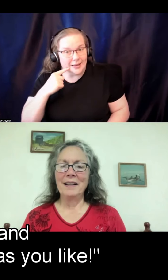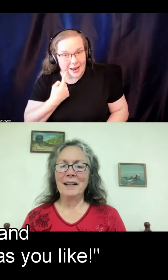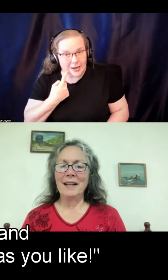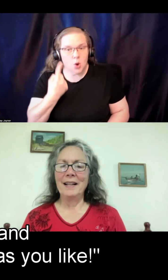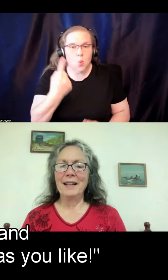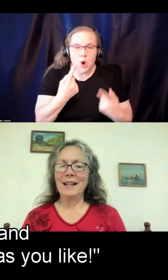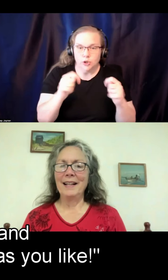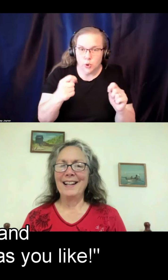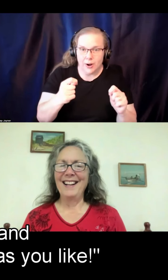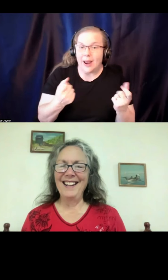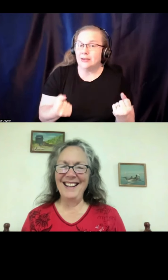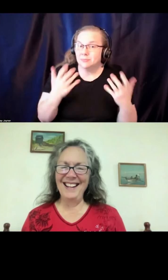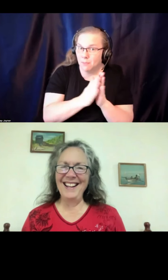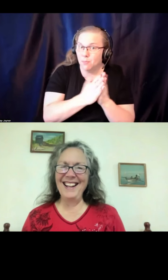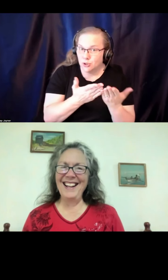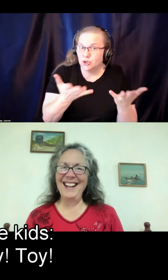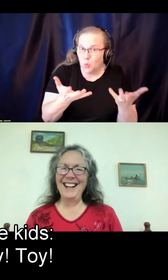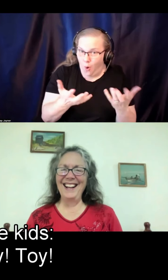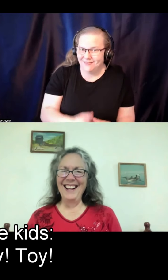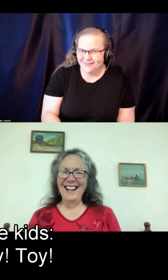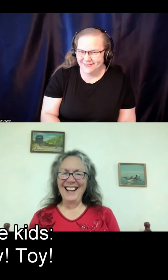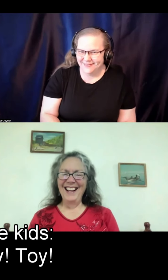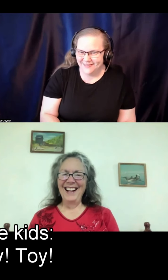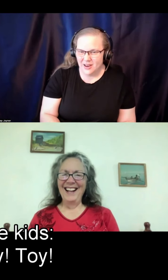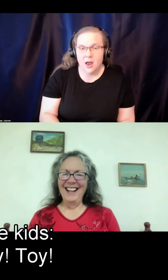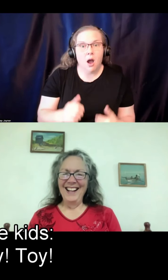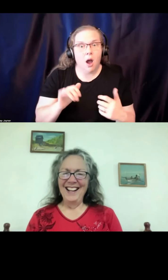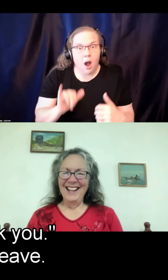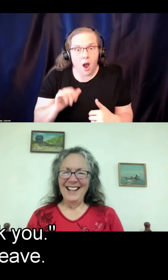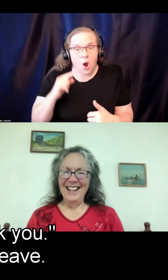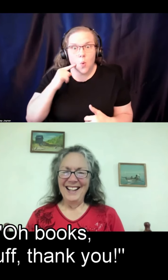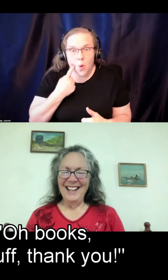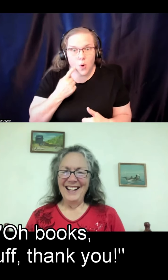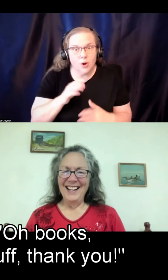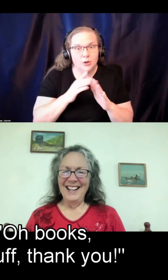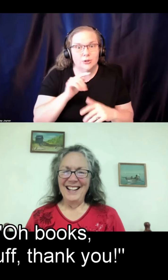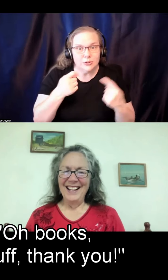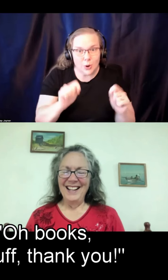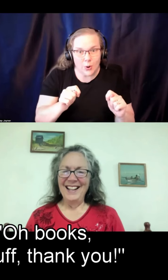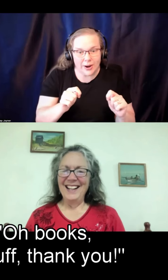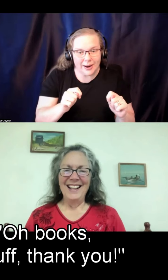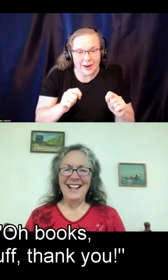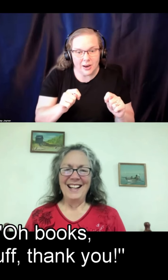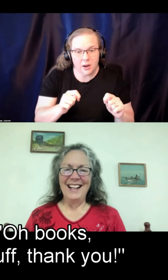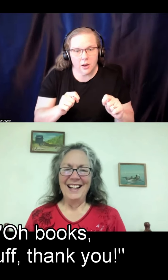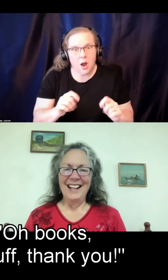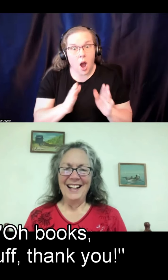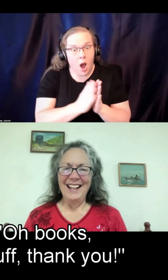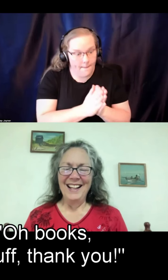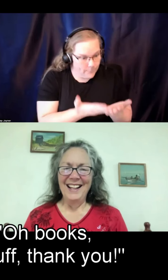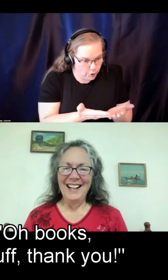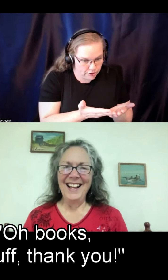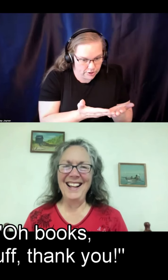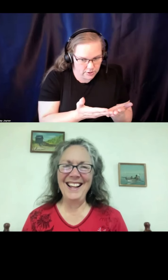toy, and as many books as you like. And Oh, some of the kids, oh, candy, toy, yeah, thank you, and they leave. But other kids, oh, books, I'll